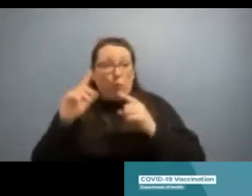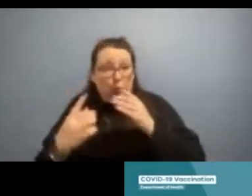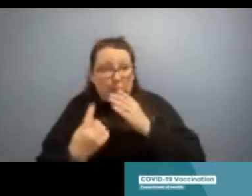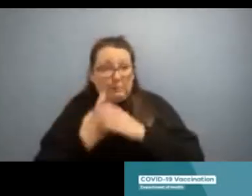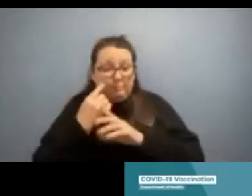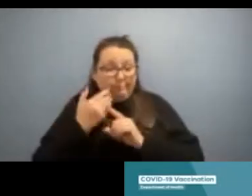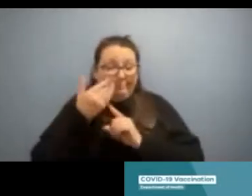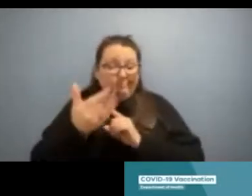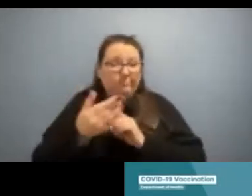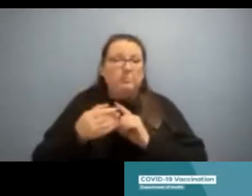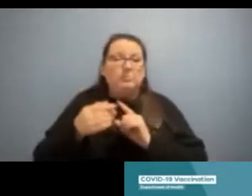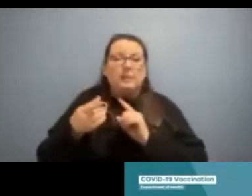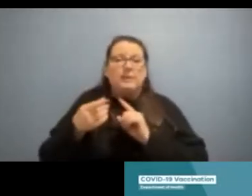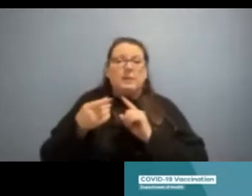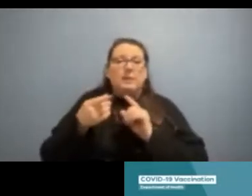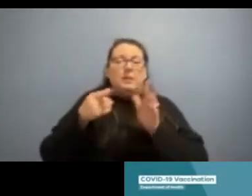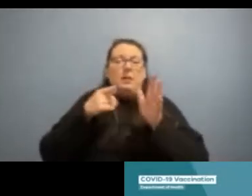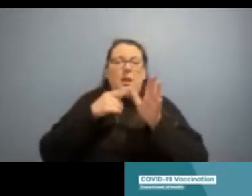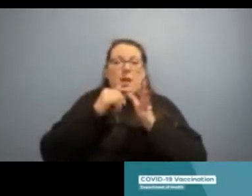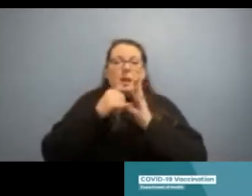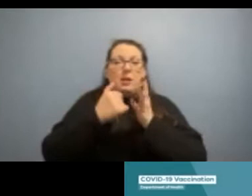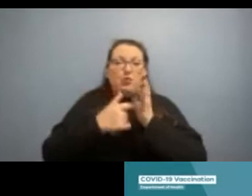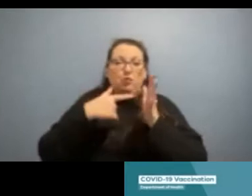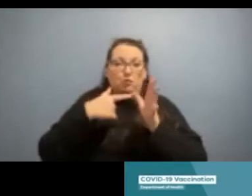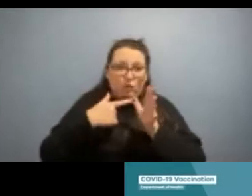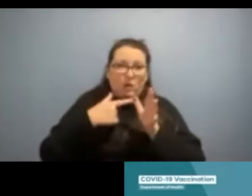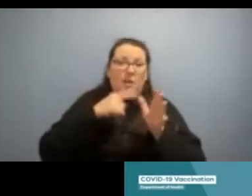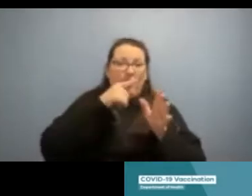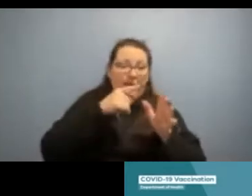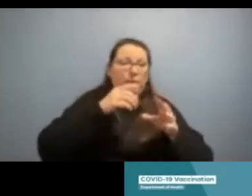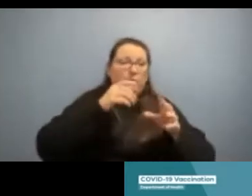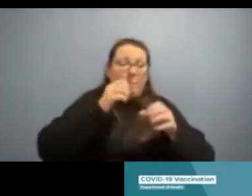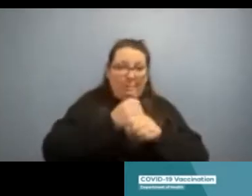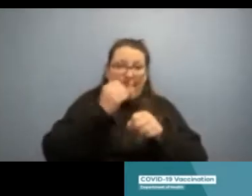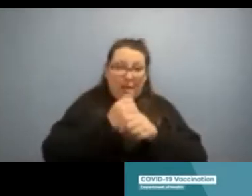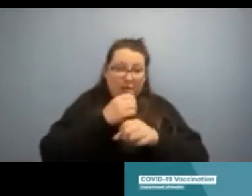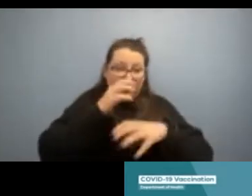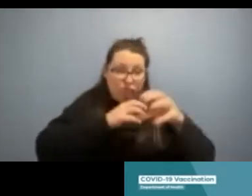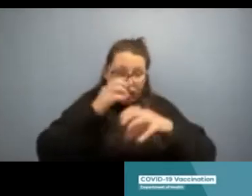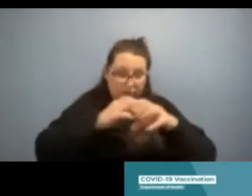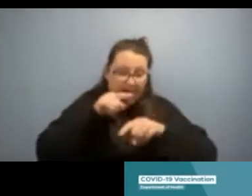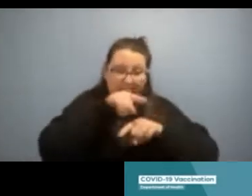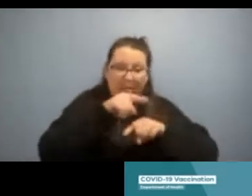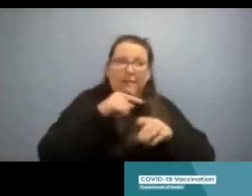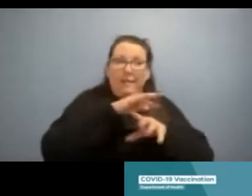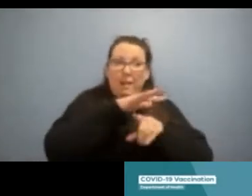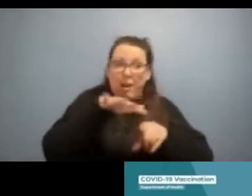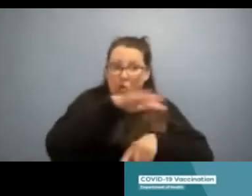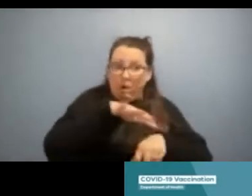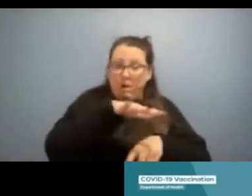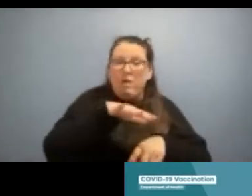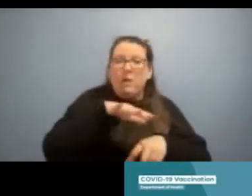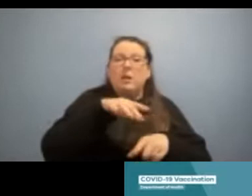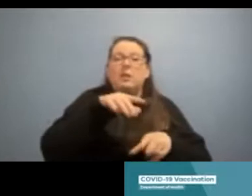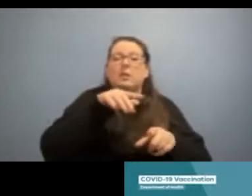vaccines being manufactured by CSL in Broadmeadows. And the Victorian government's put $50 million on the table